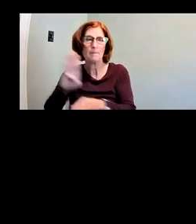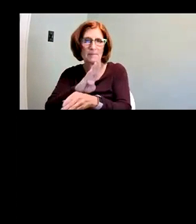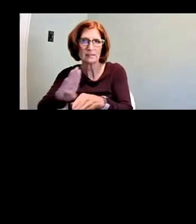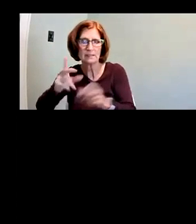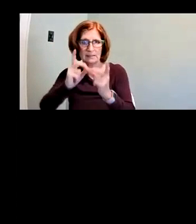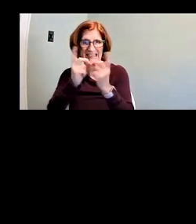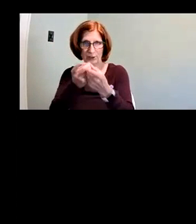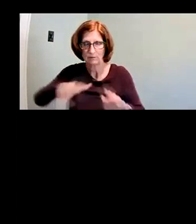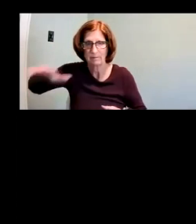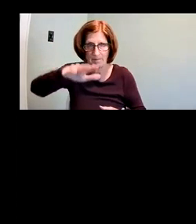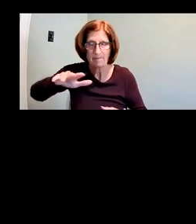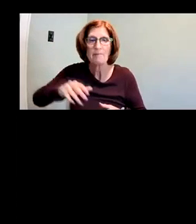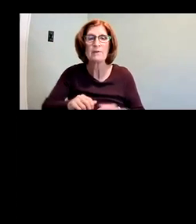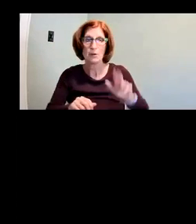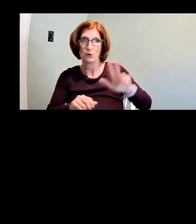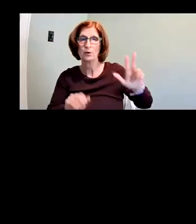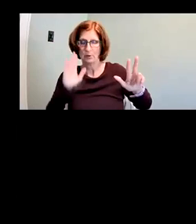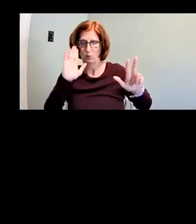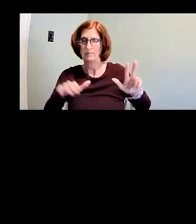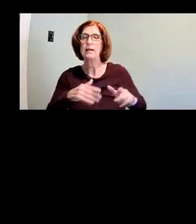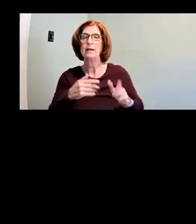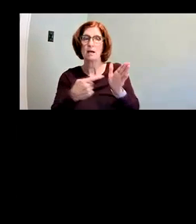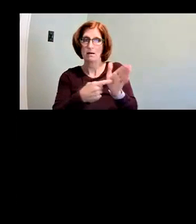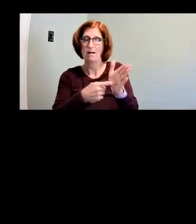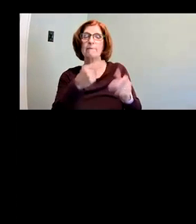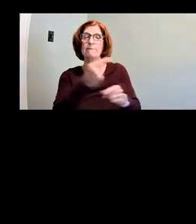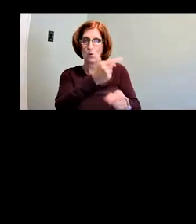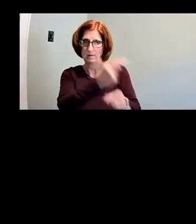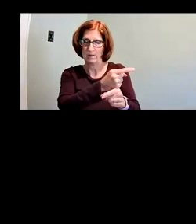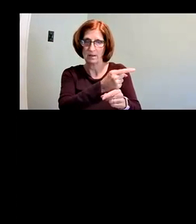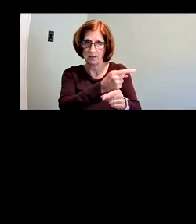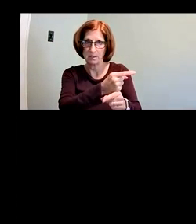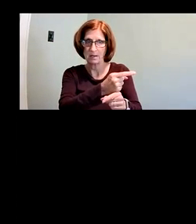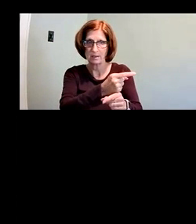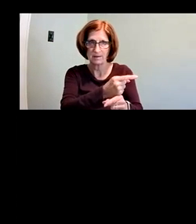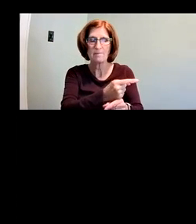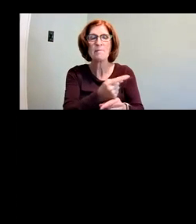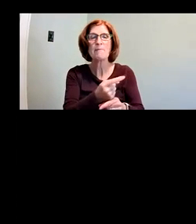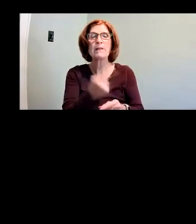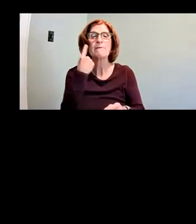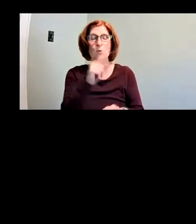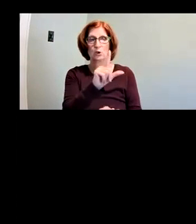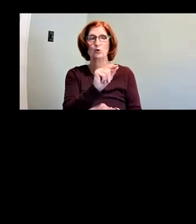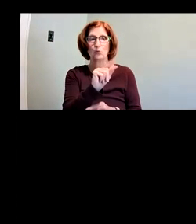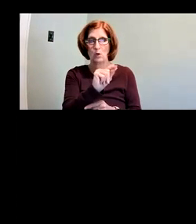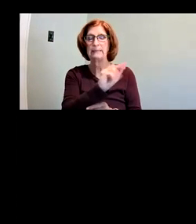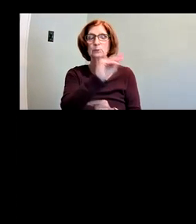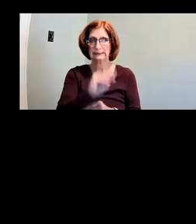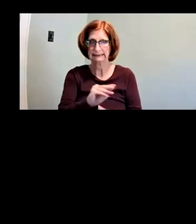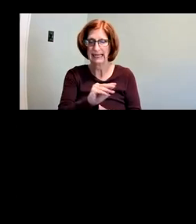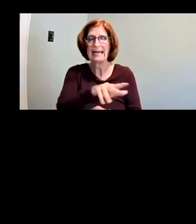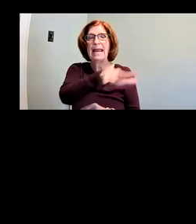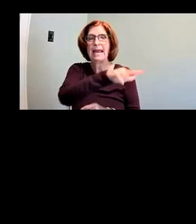42 units, 33 of the units will be affordable. Four at 20% area median income